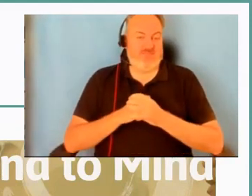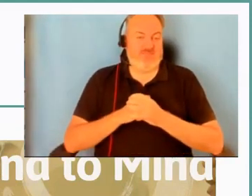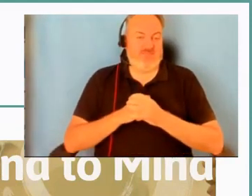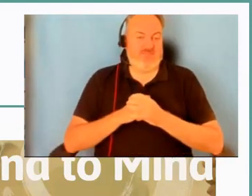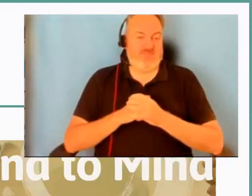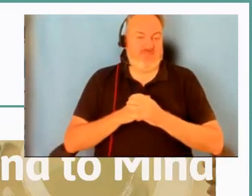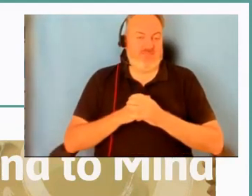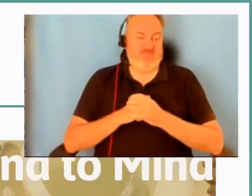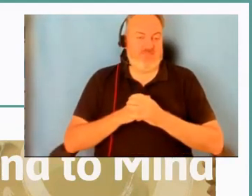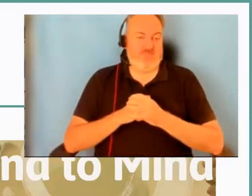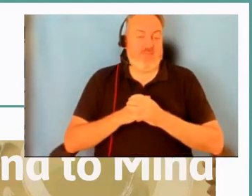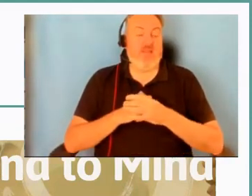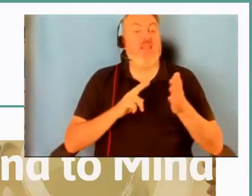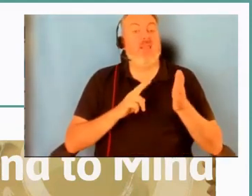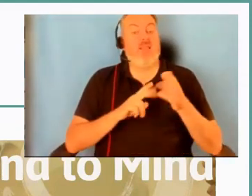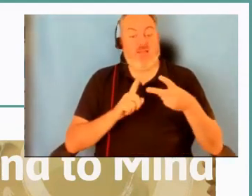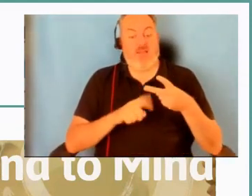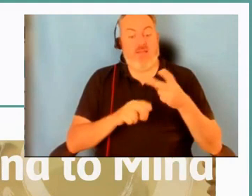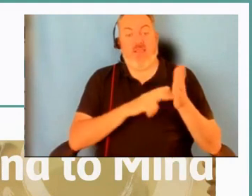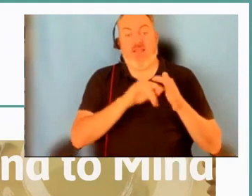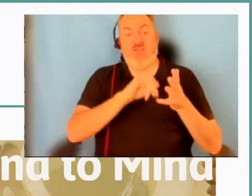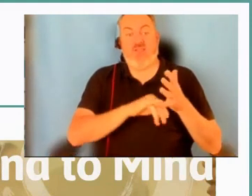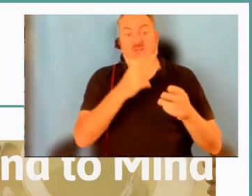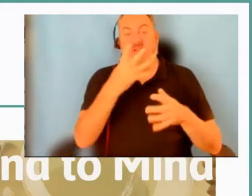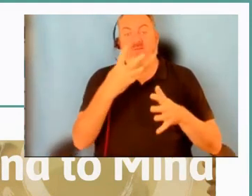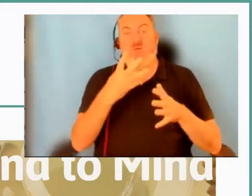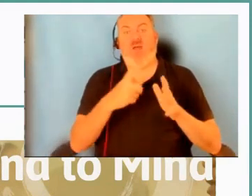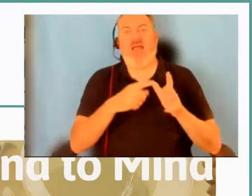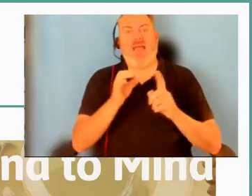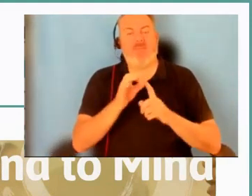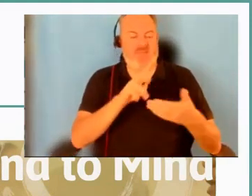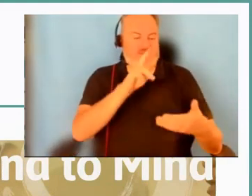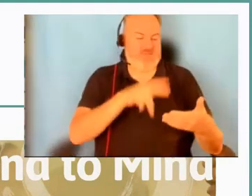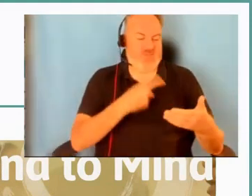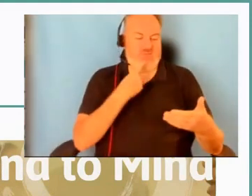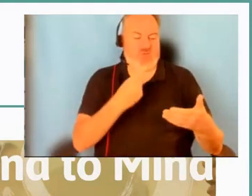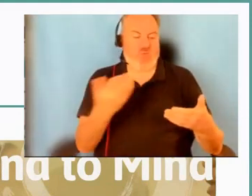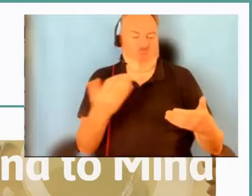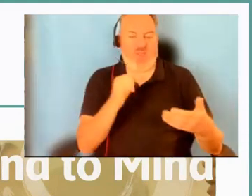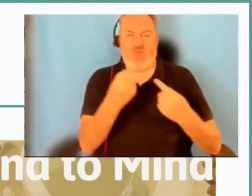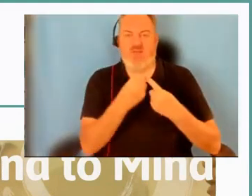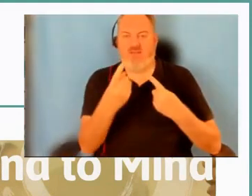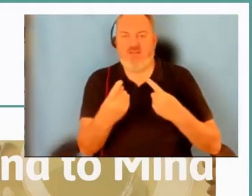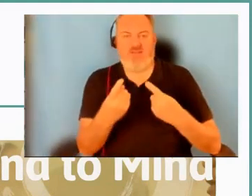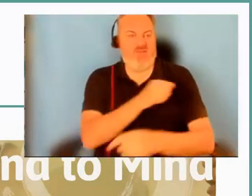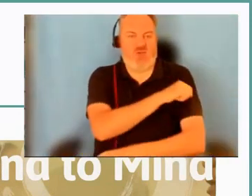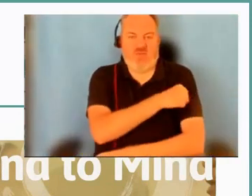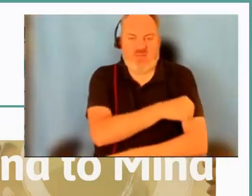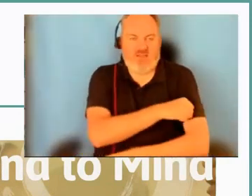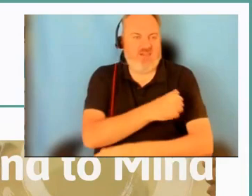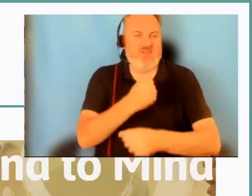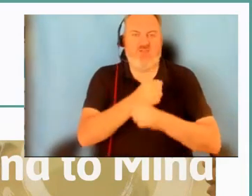And then the NHS 24 app allows you to find your nearest services. So things like hospitals,